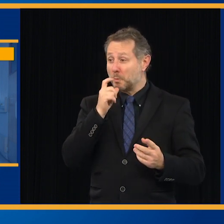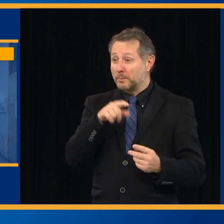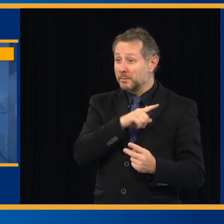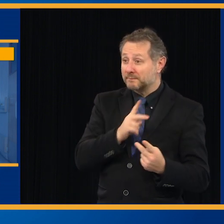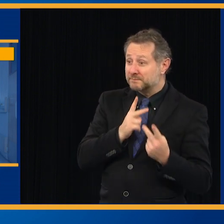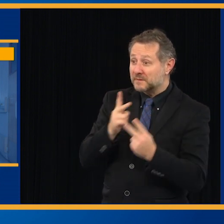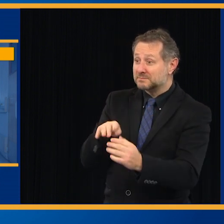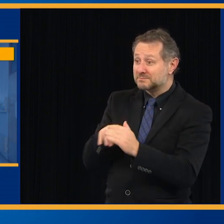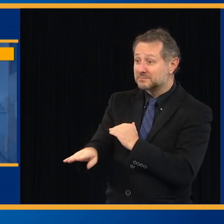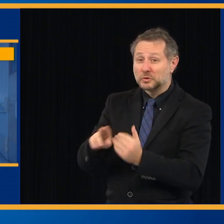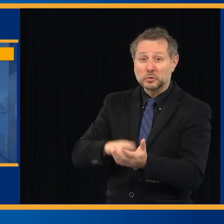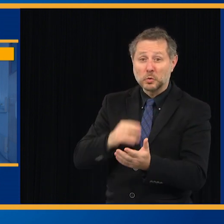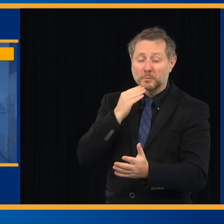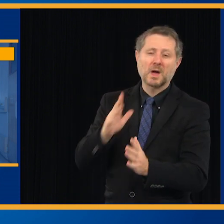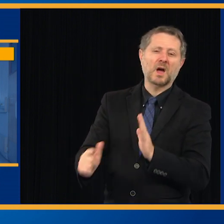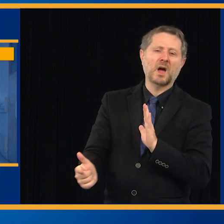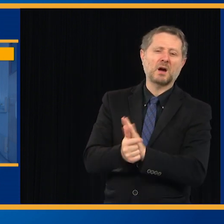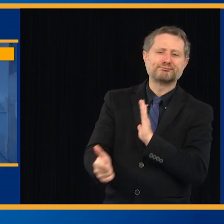end-of-life visits.